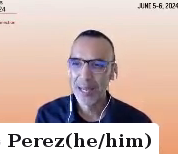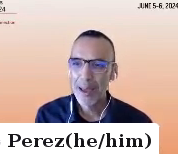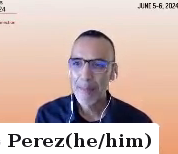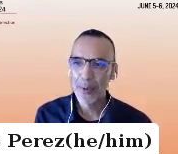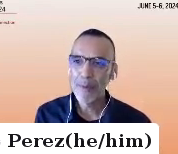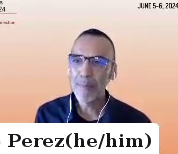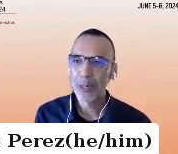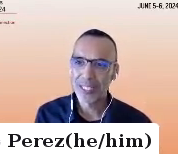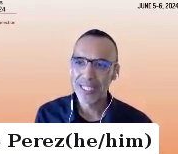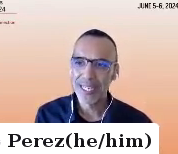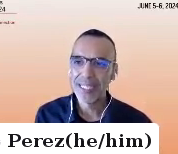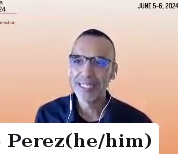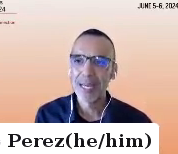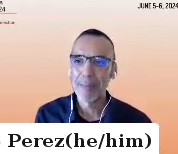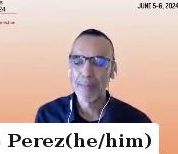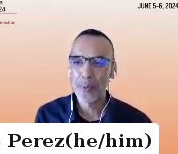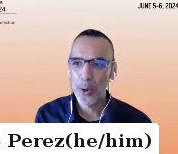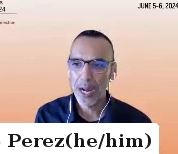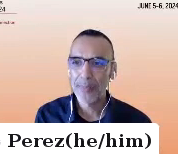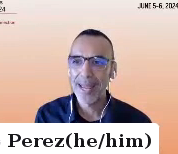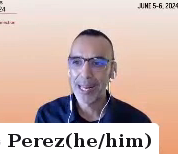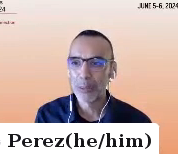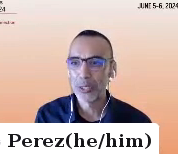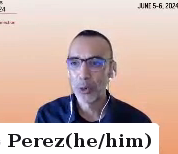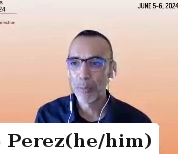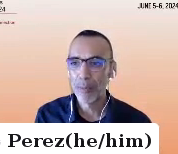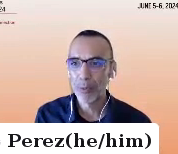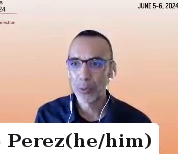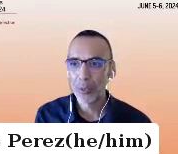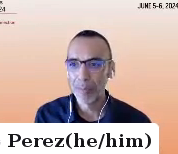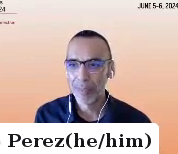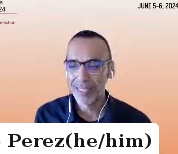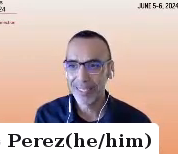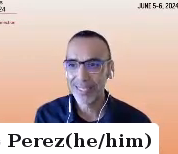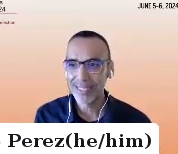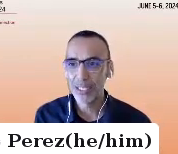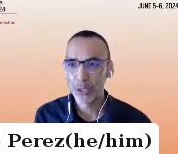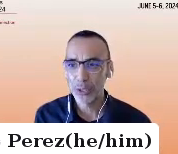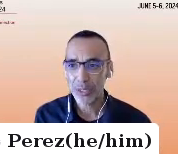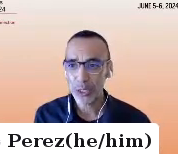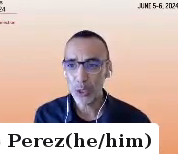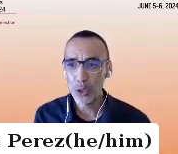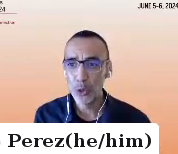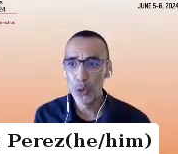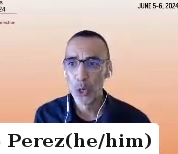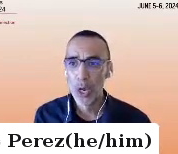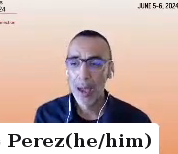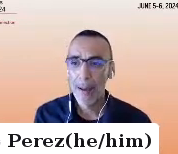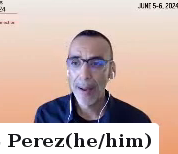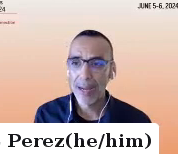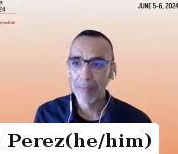that. But more importantly, it is a program that helps young people with mental illness